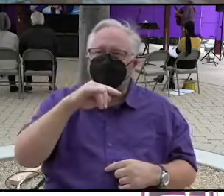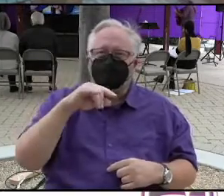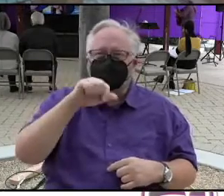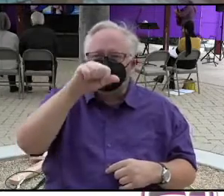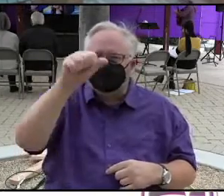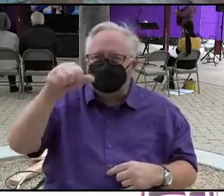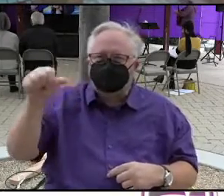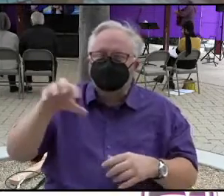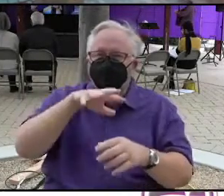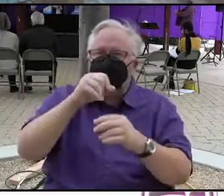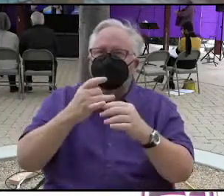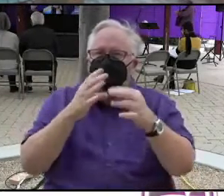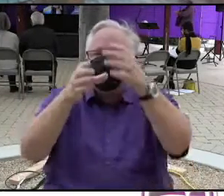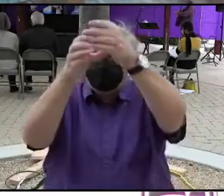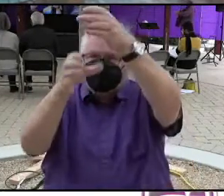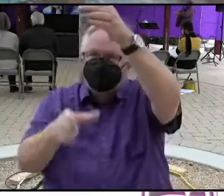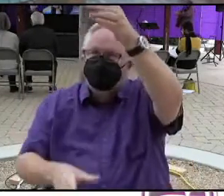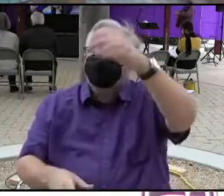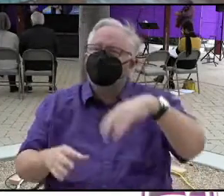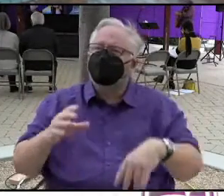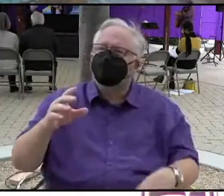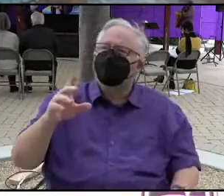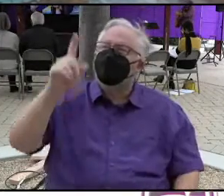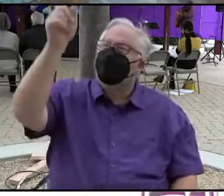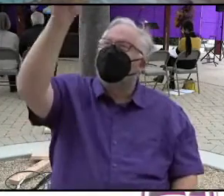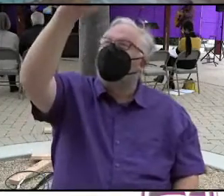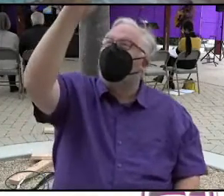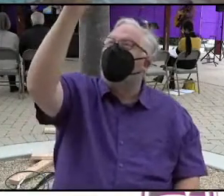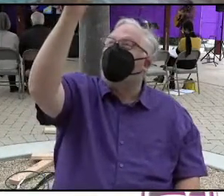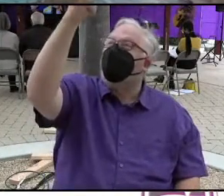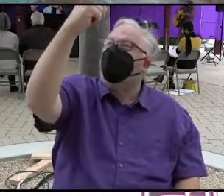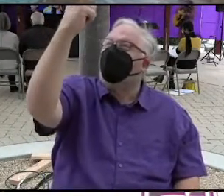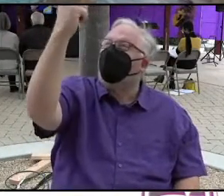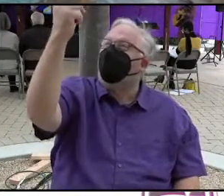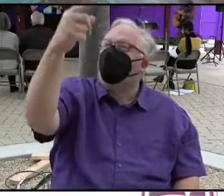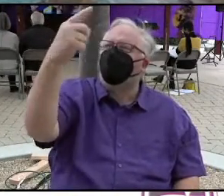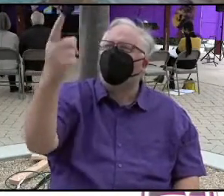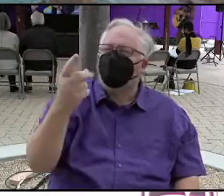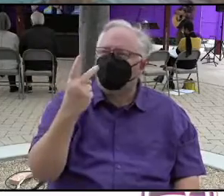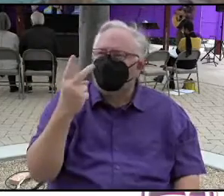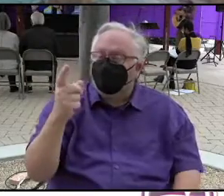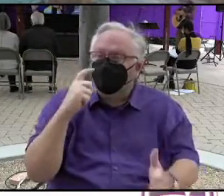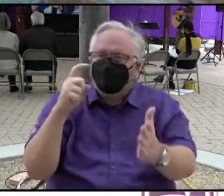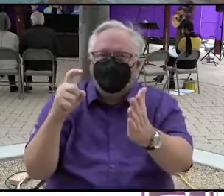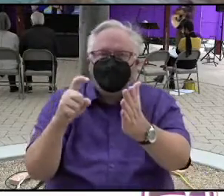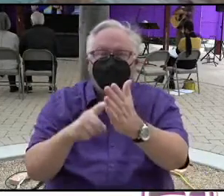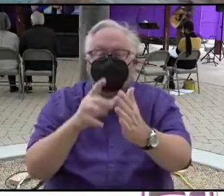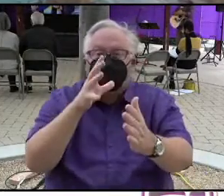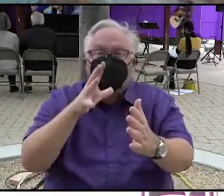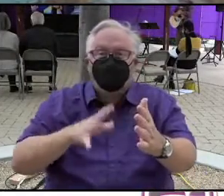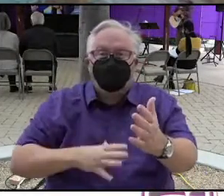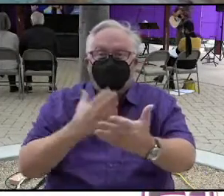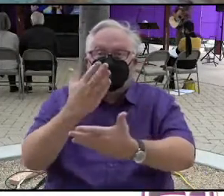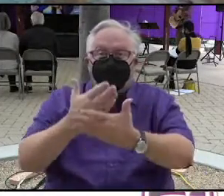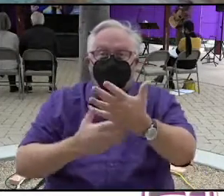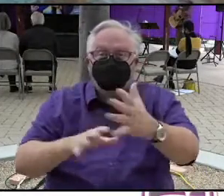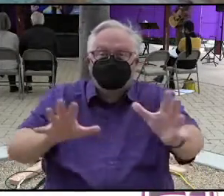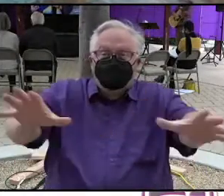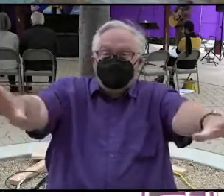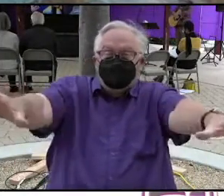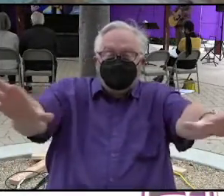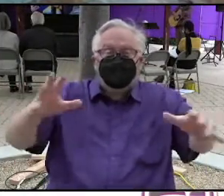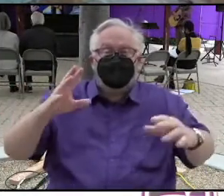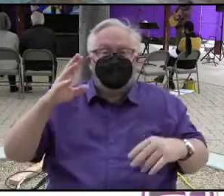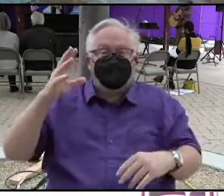beam. As it grew closer, they could see that it was a woman, arms outstretched, long